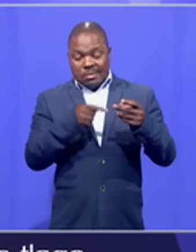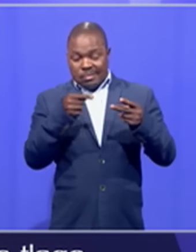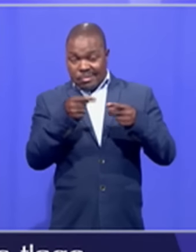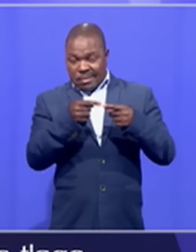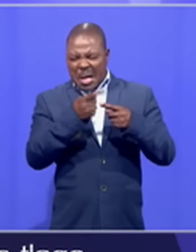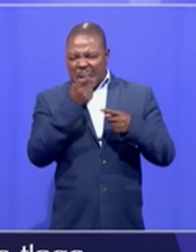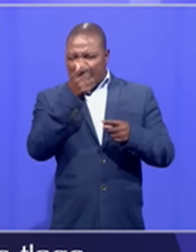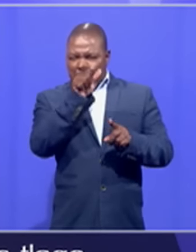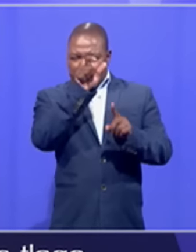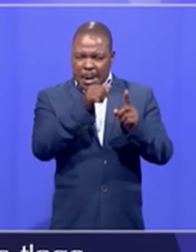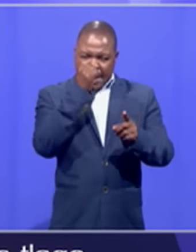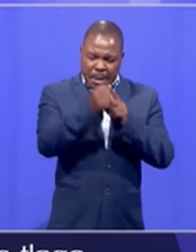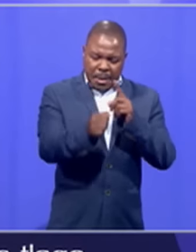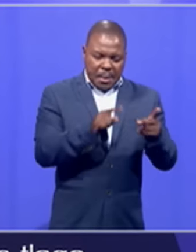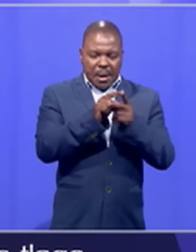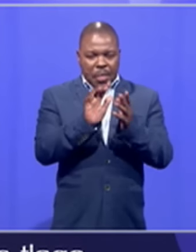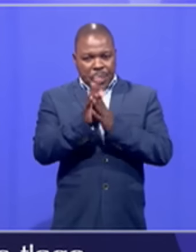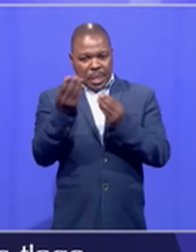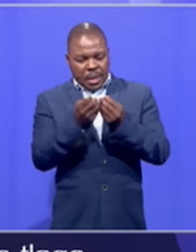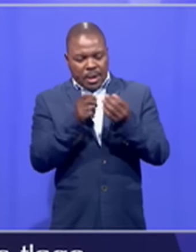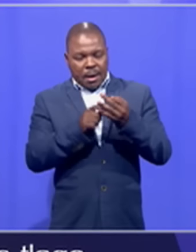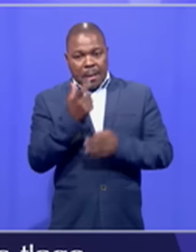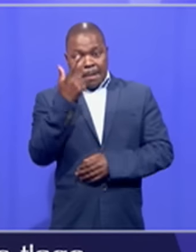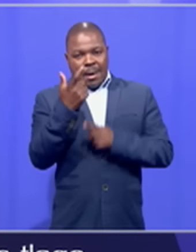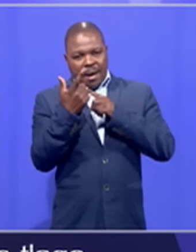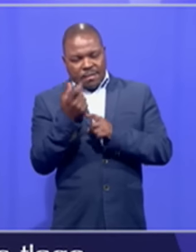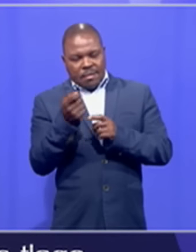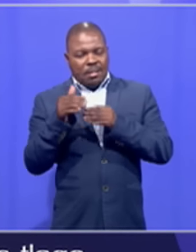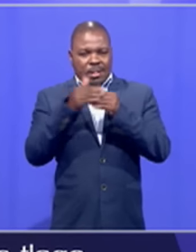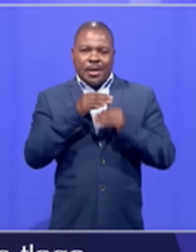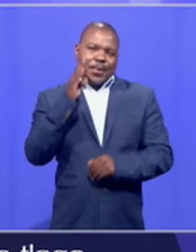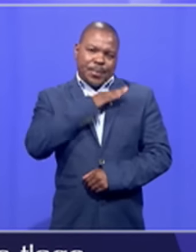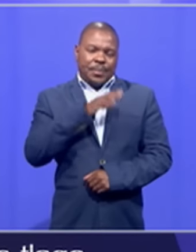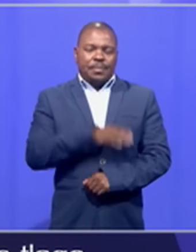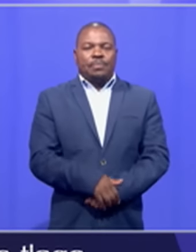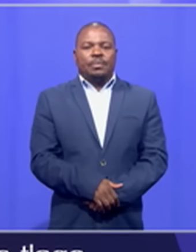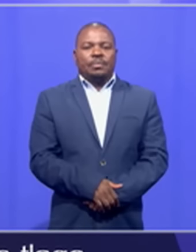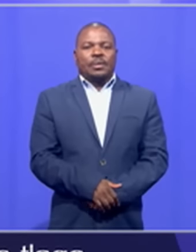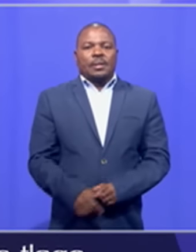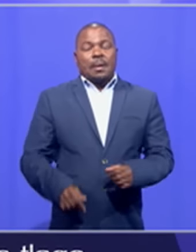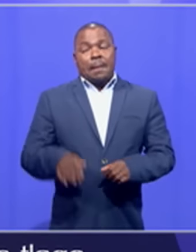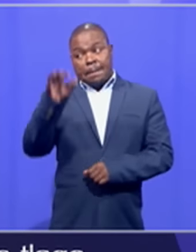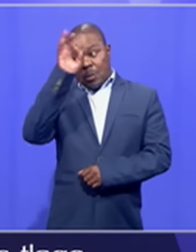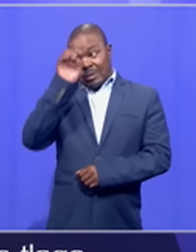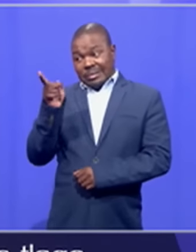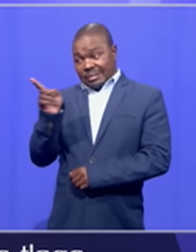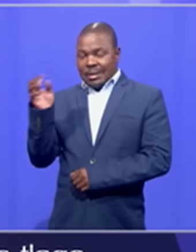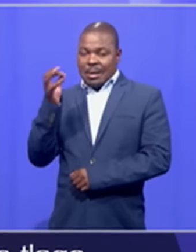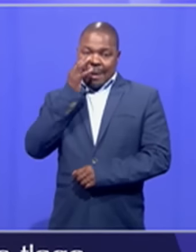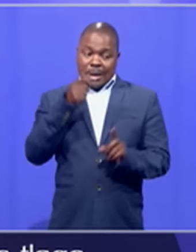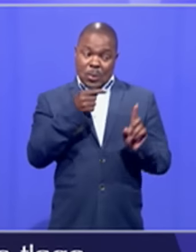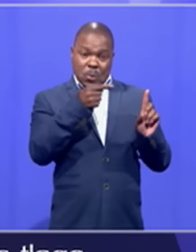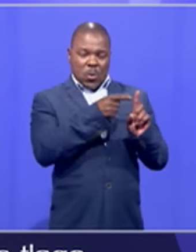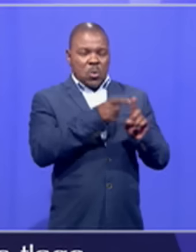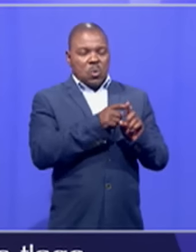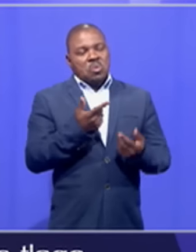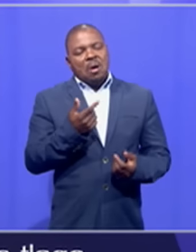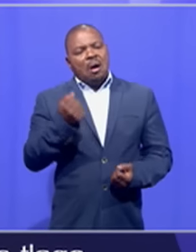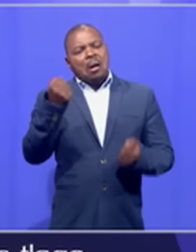a polao tshenyo ya dithoto le go tshwara sethunya ka tsela yeo e sego molaong. Go ya ka Masepodisa Mabena o